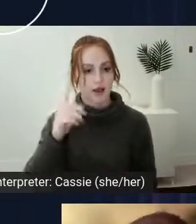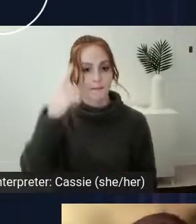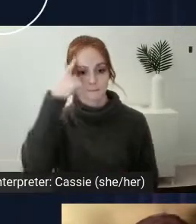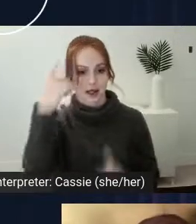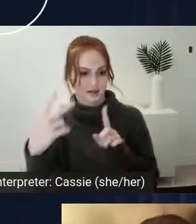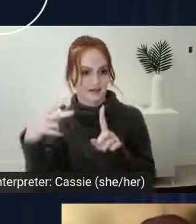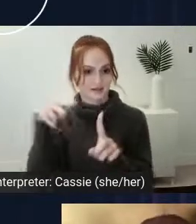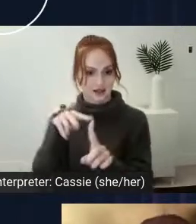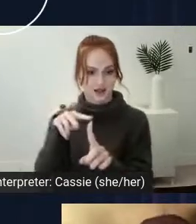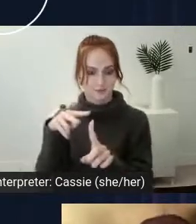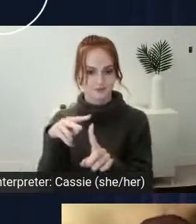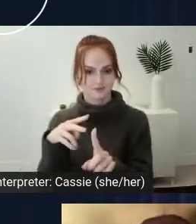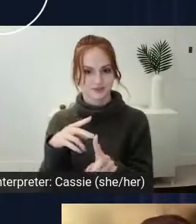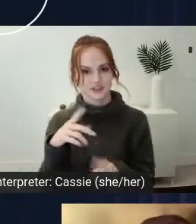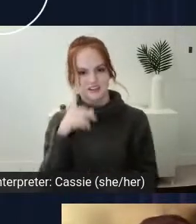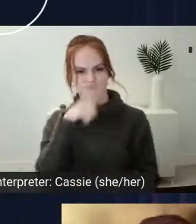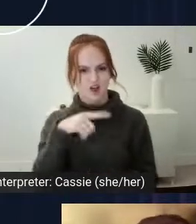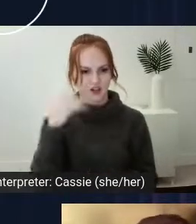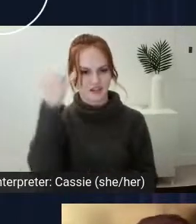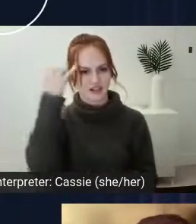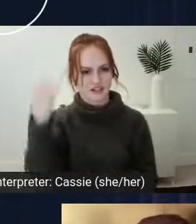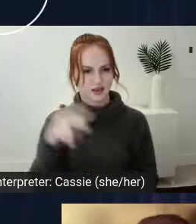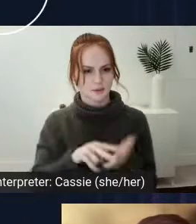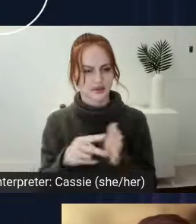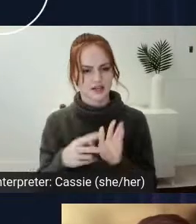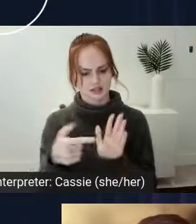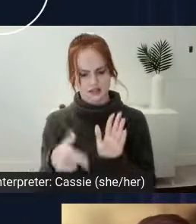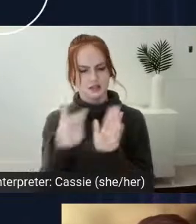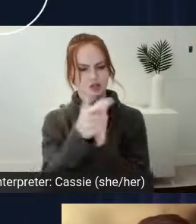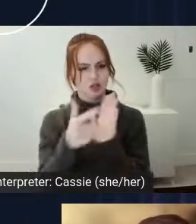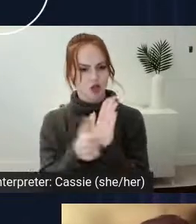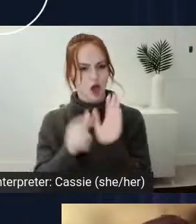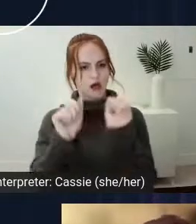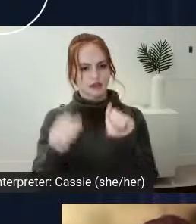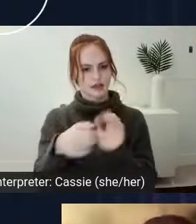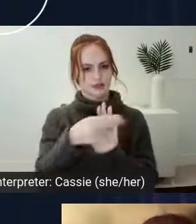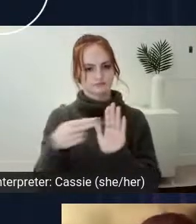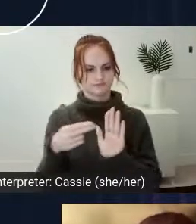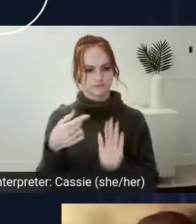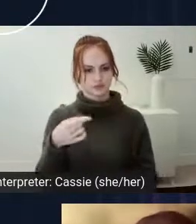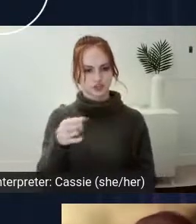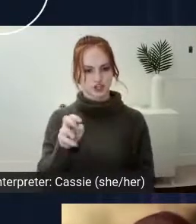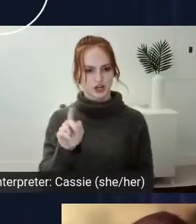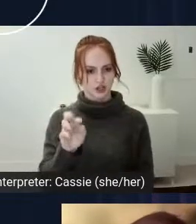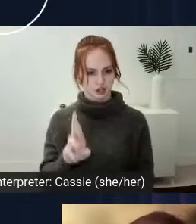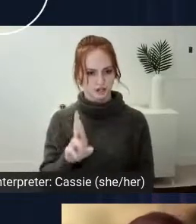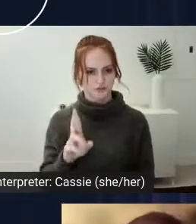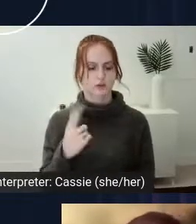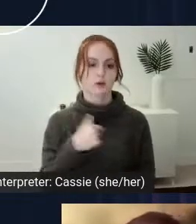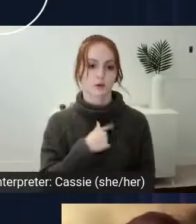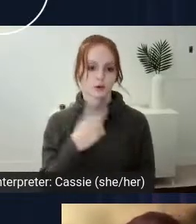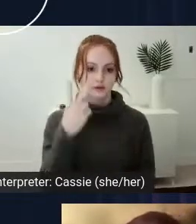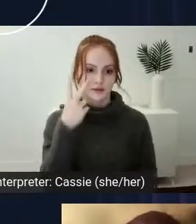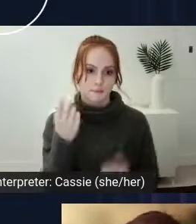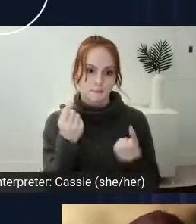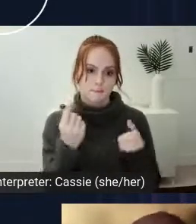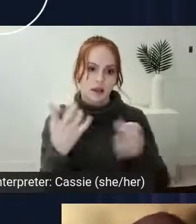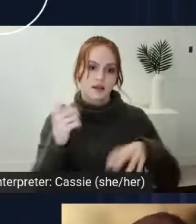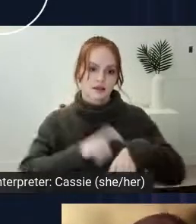can prescribe gender. And we've seen over and over again how law attempts to prescribe